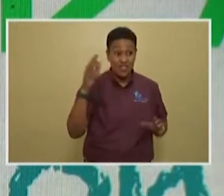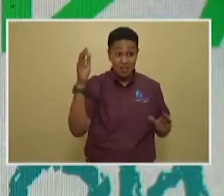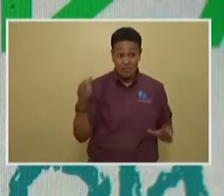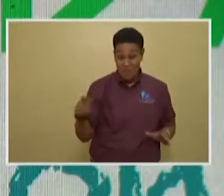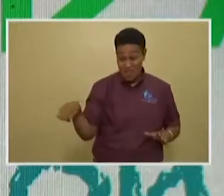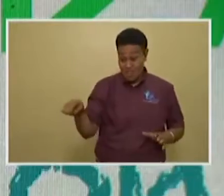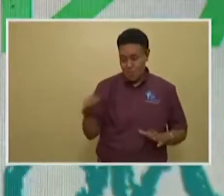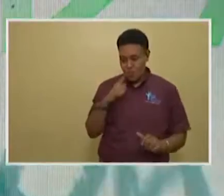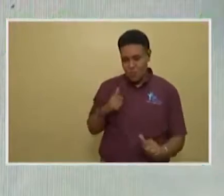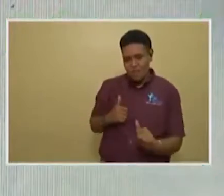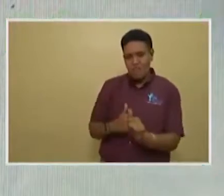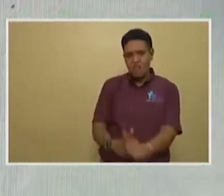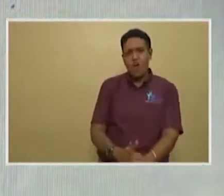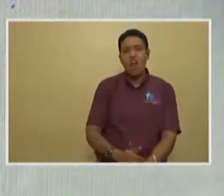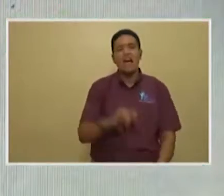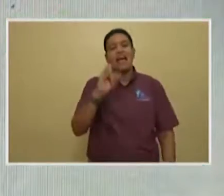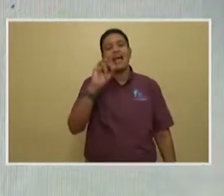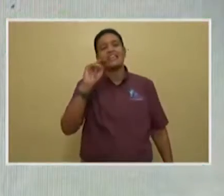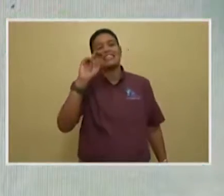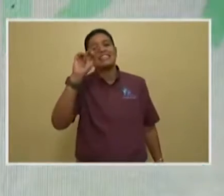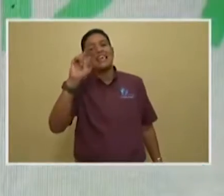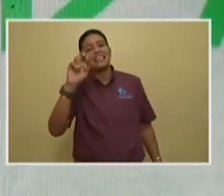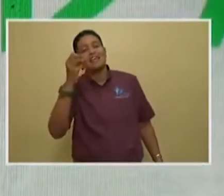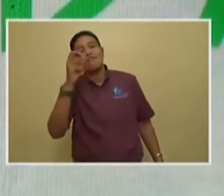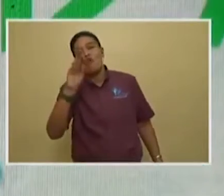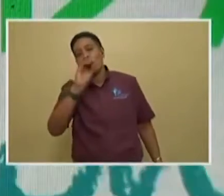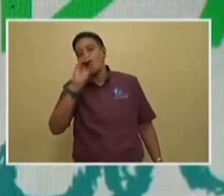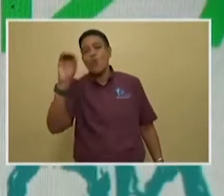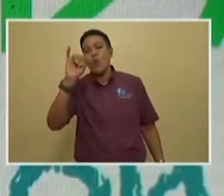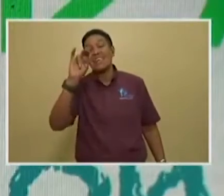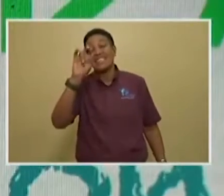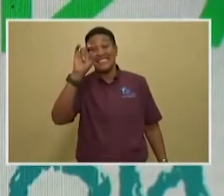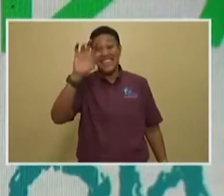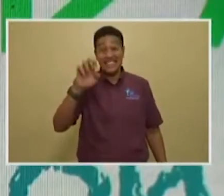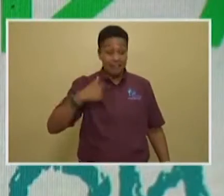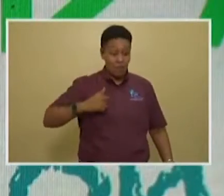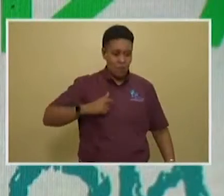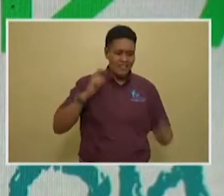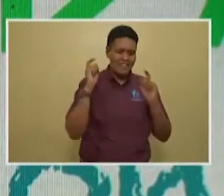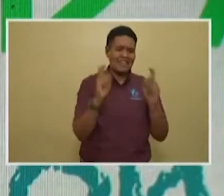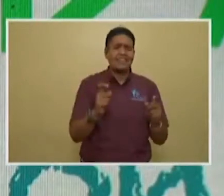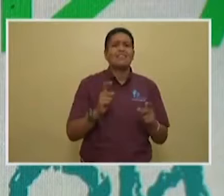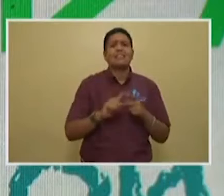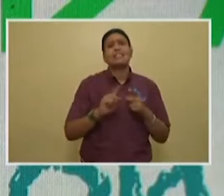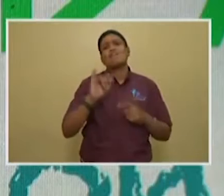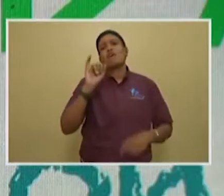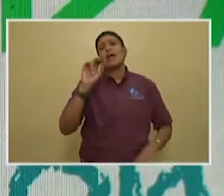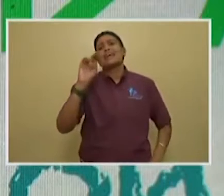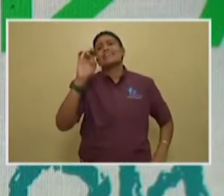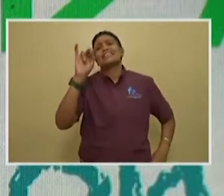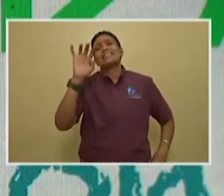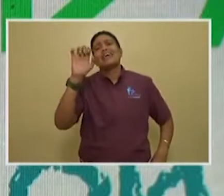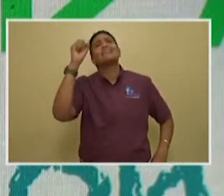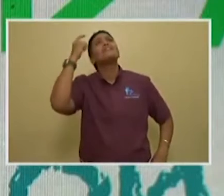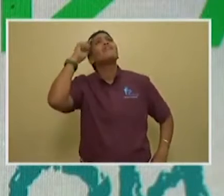it, incentive or no incentive. We have given incentives for